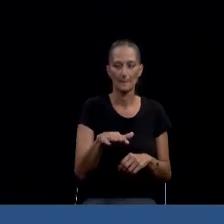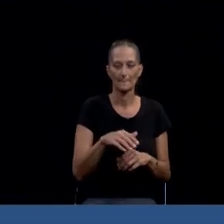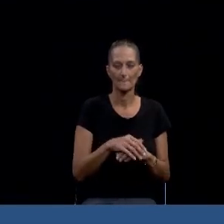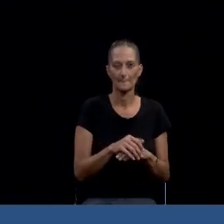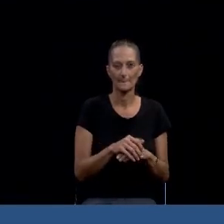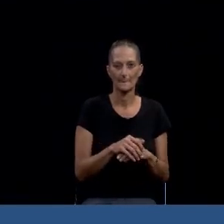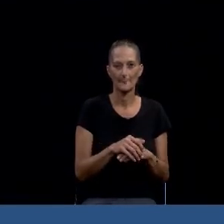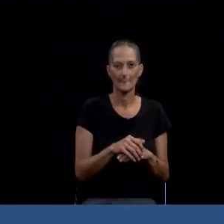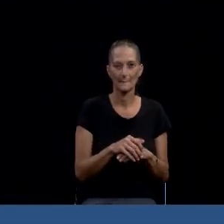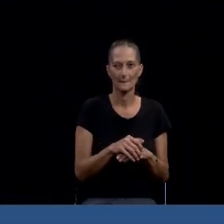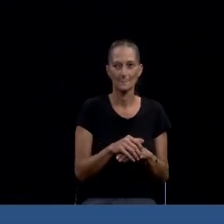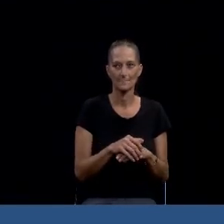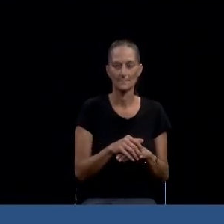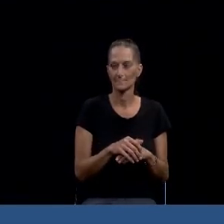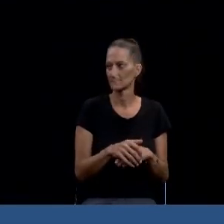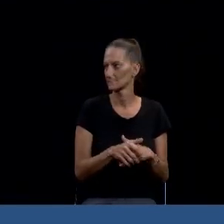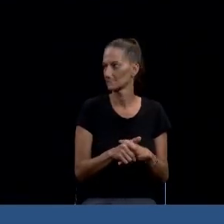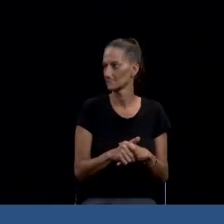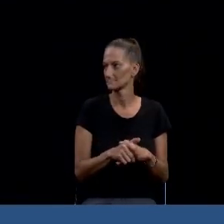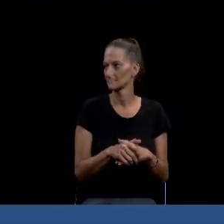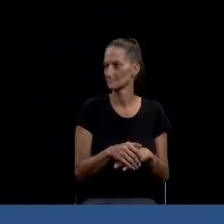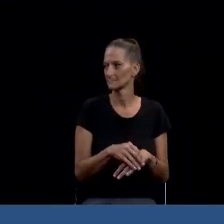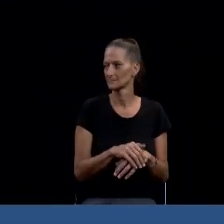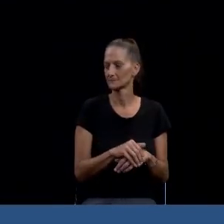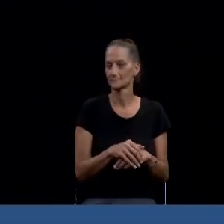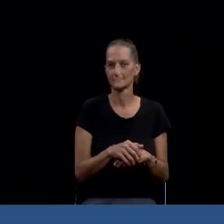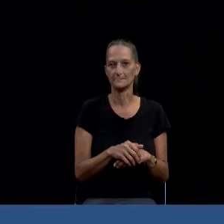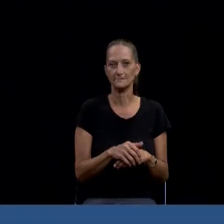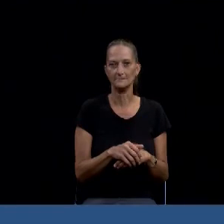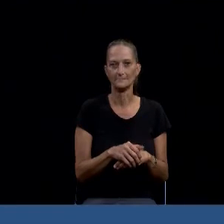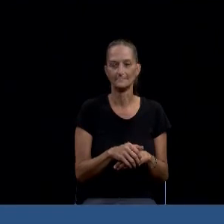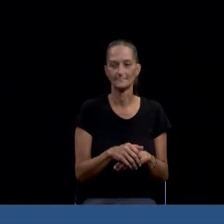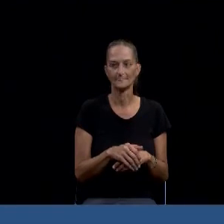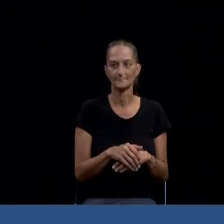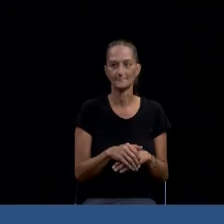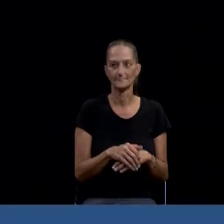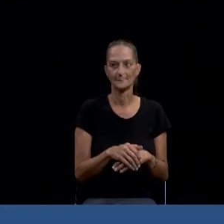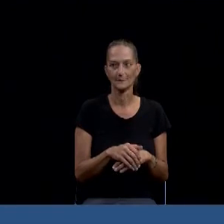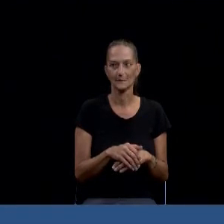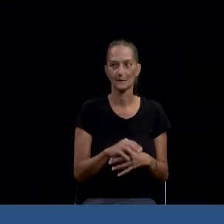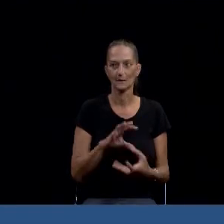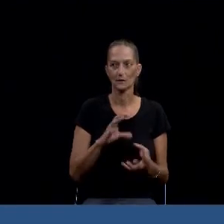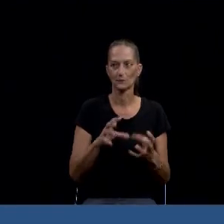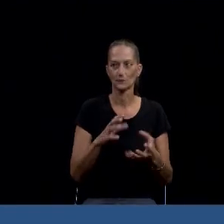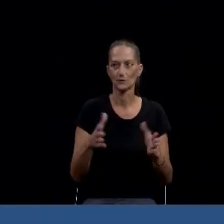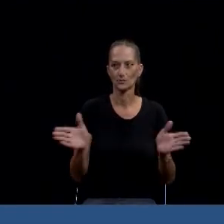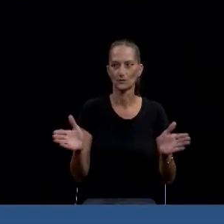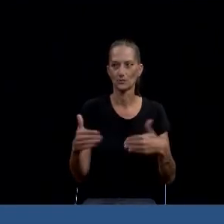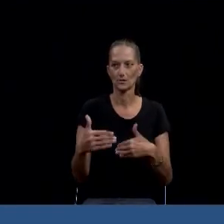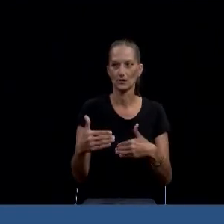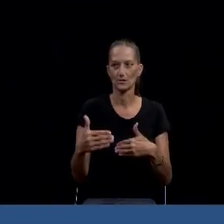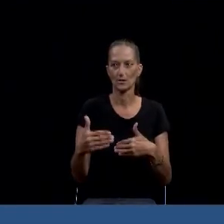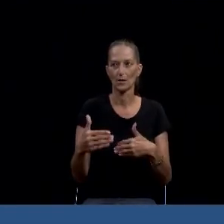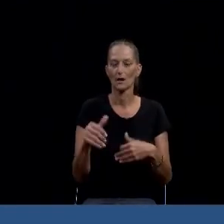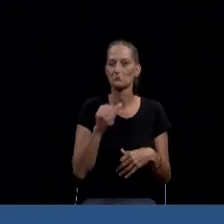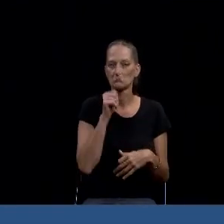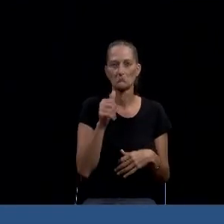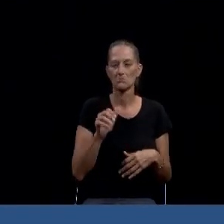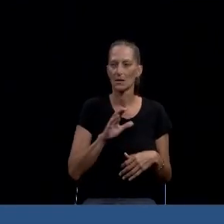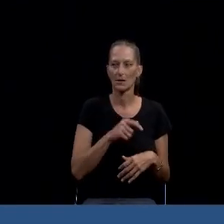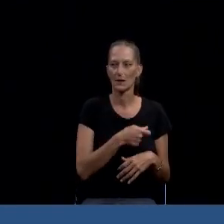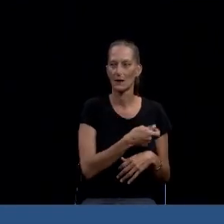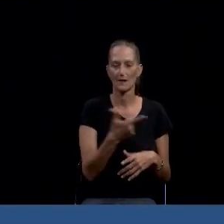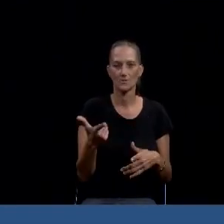don't have all the units that have washers and dryers. So we will be providing that